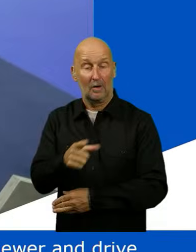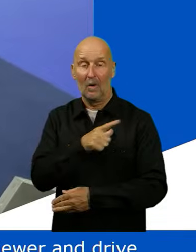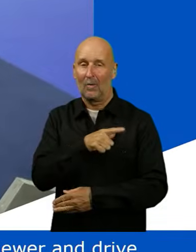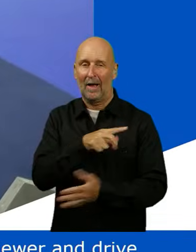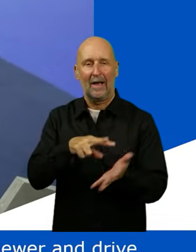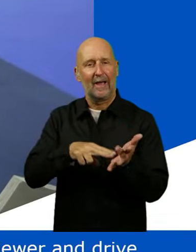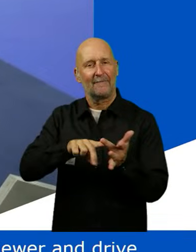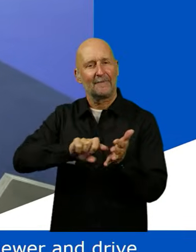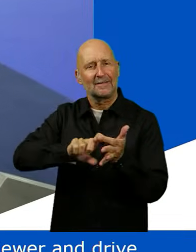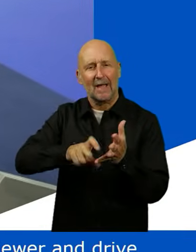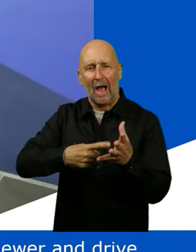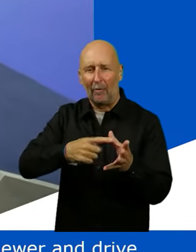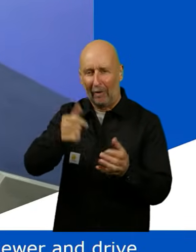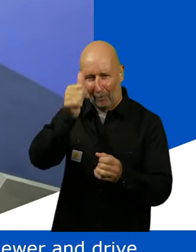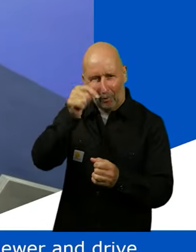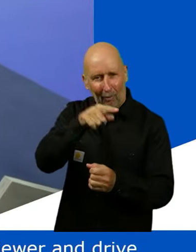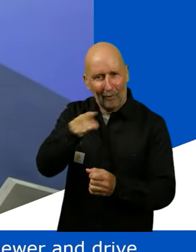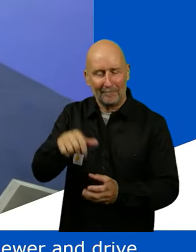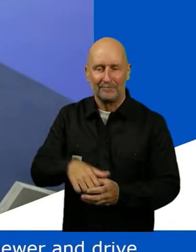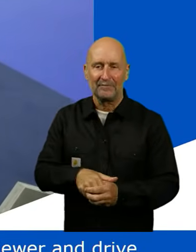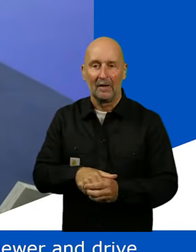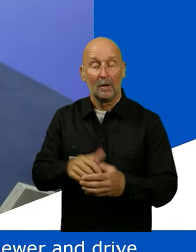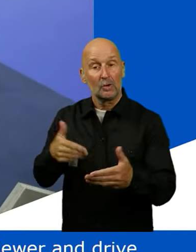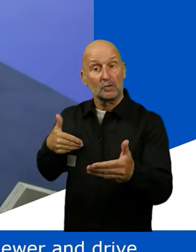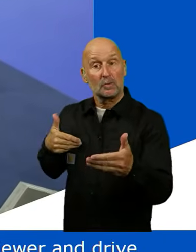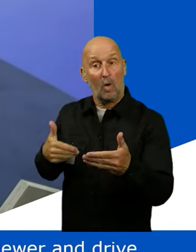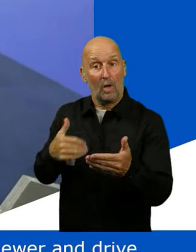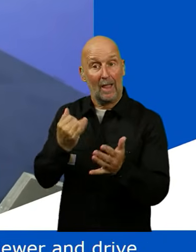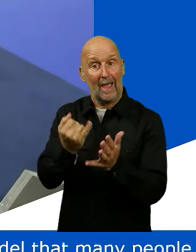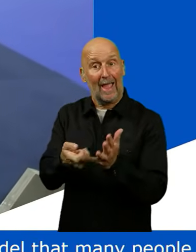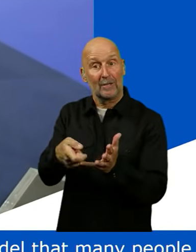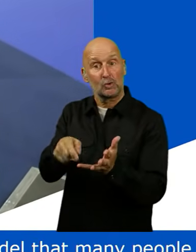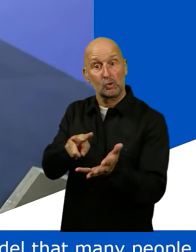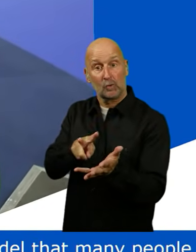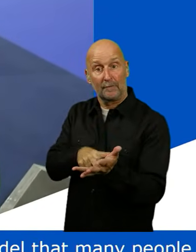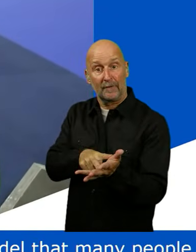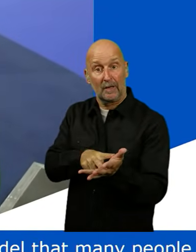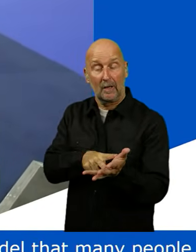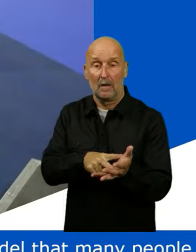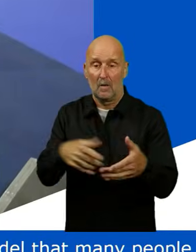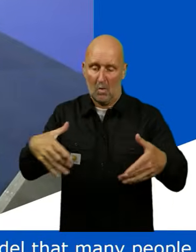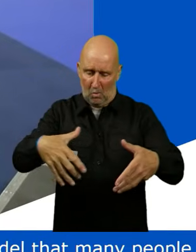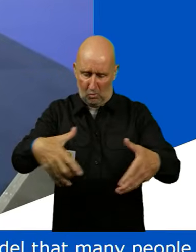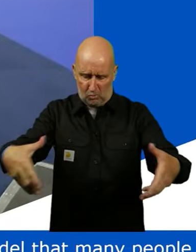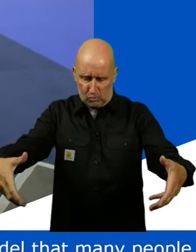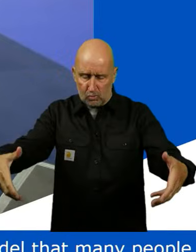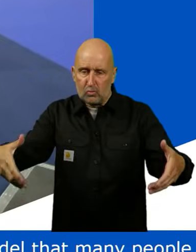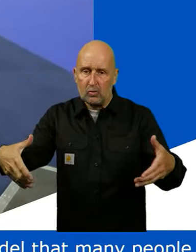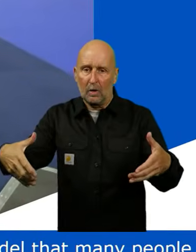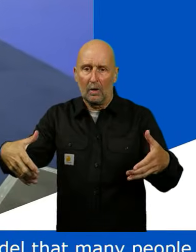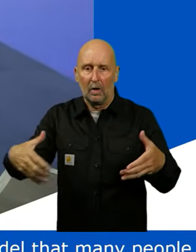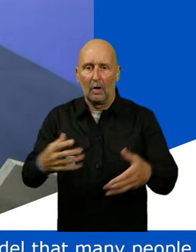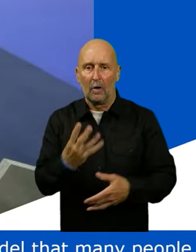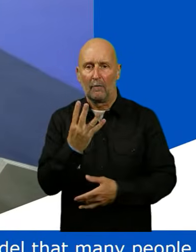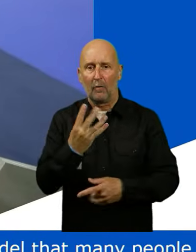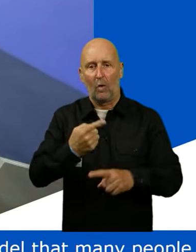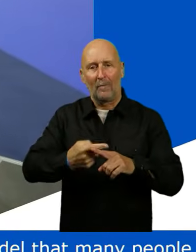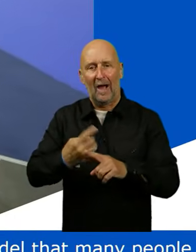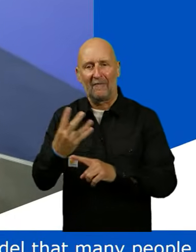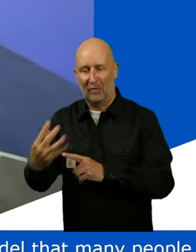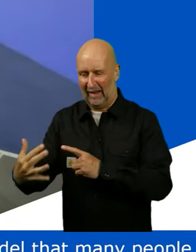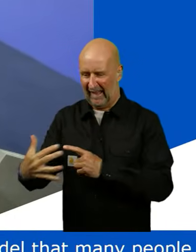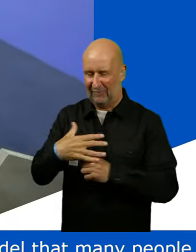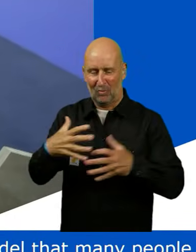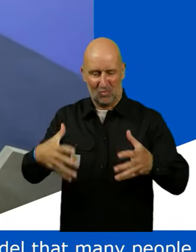people know and love. It's a small SUV, and as you can see, it's got this really rugged 4x4 influence